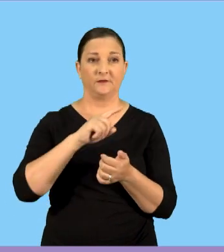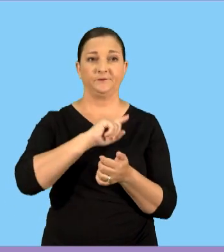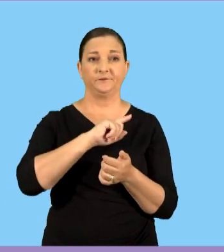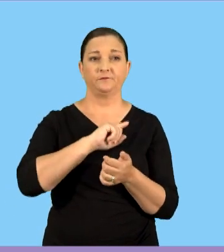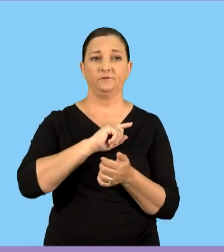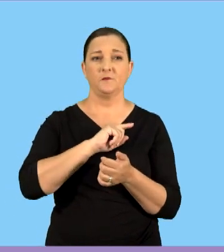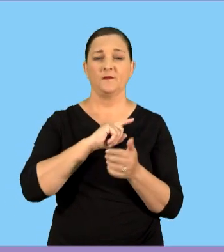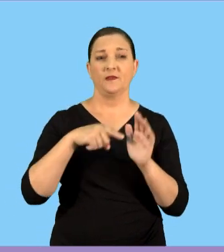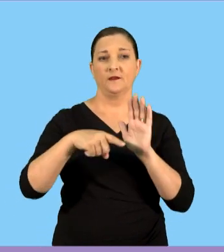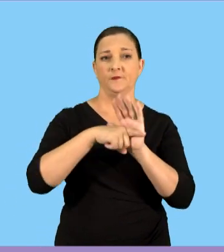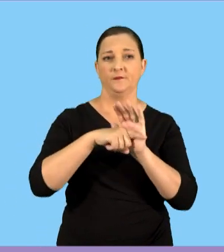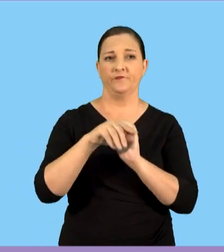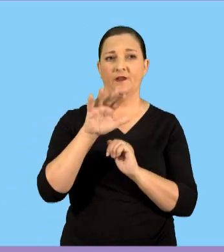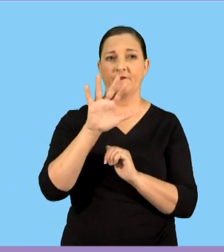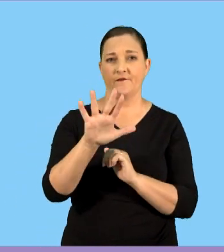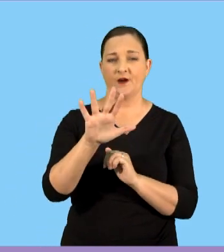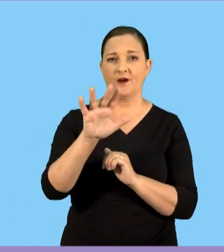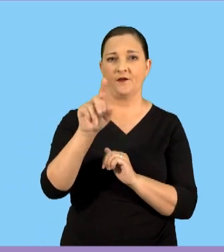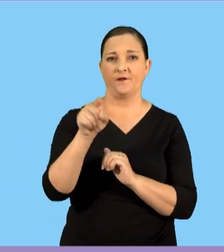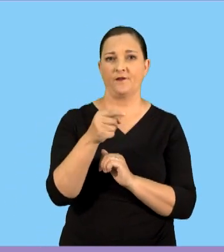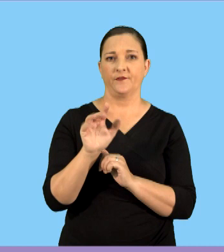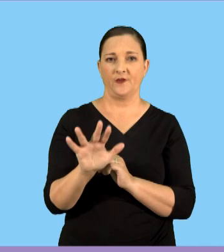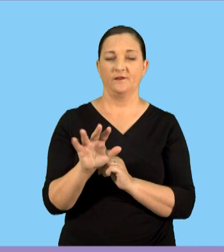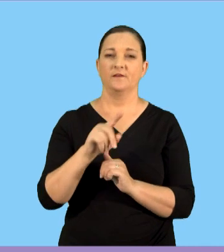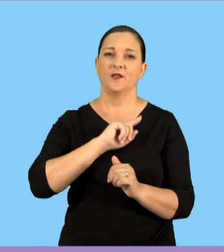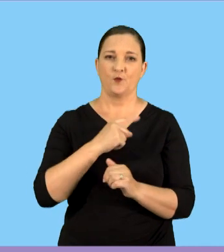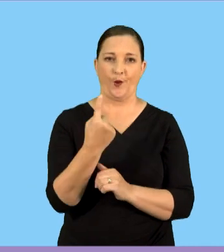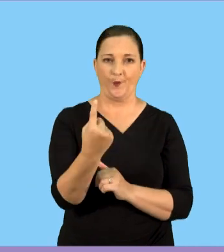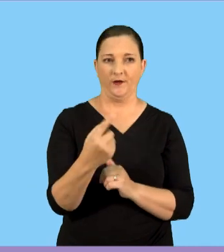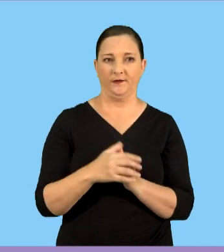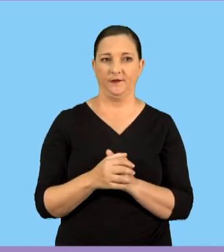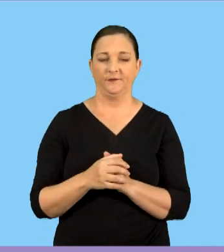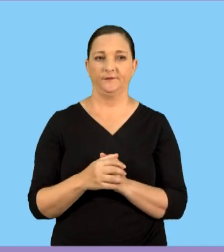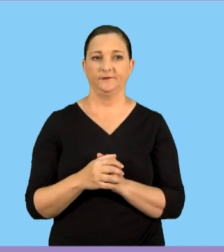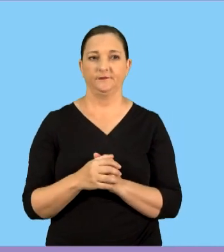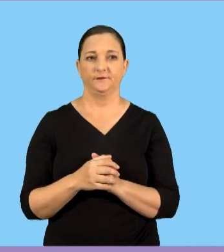be 5/5. And as we know, 5/5 is 1.